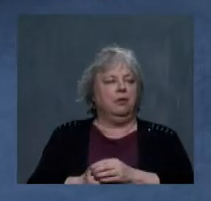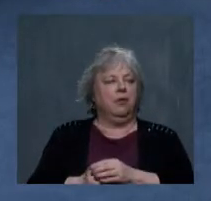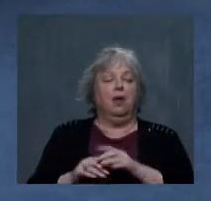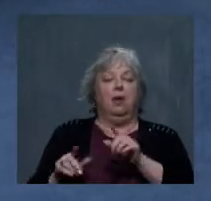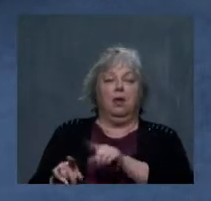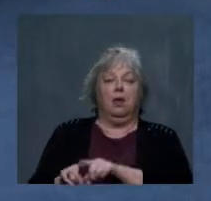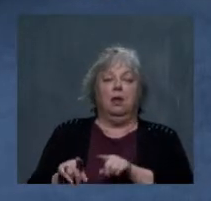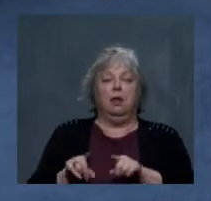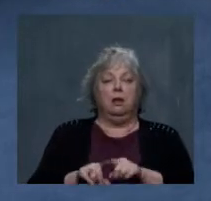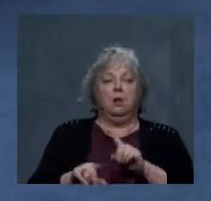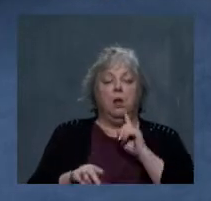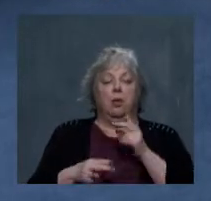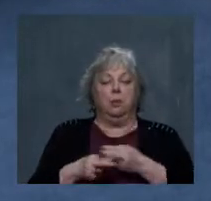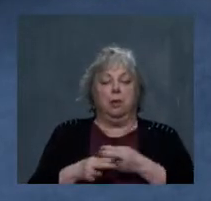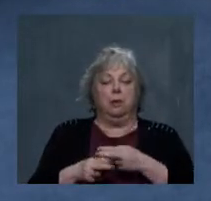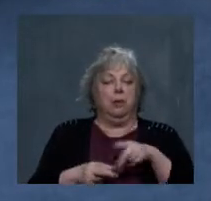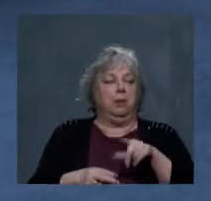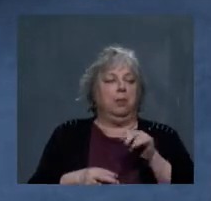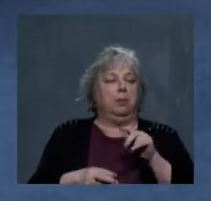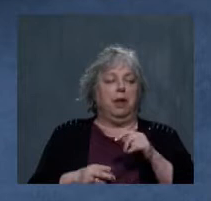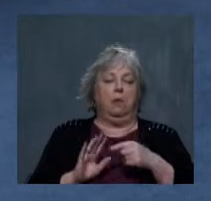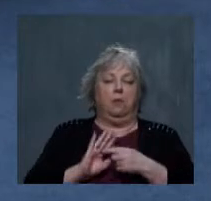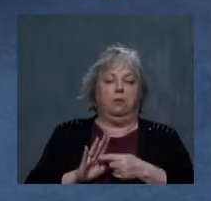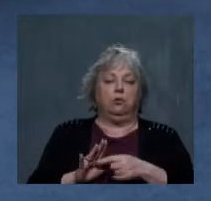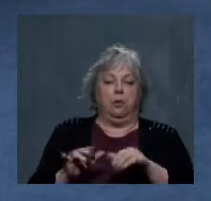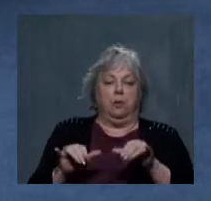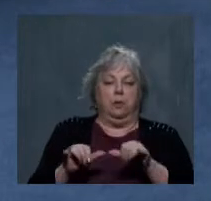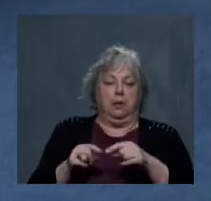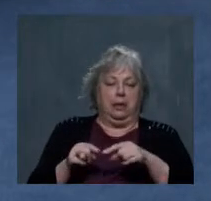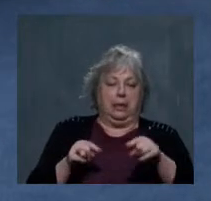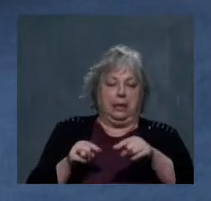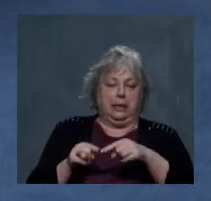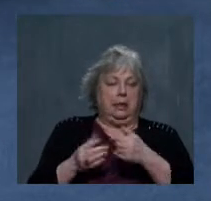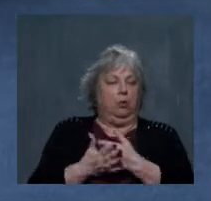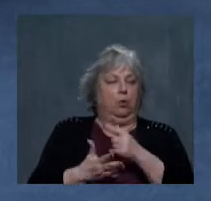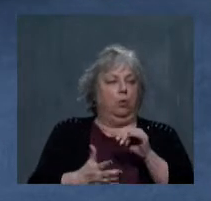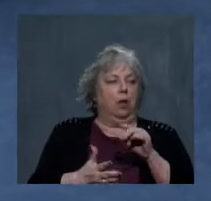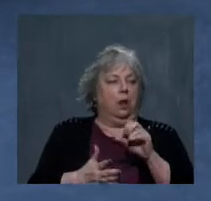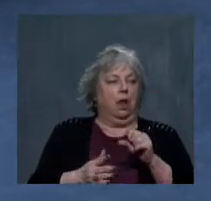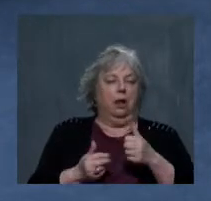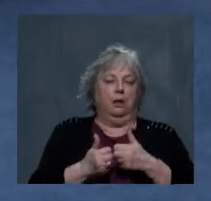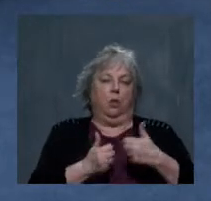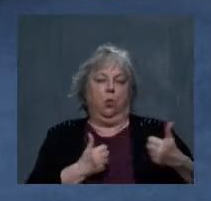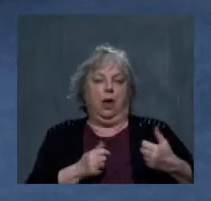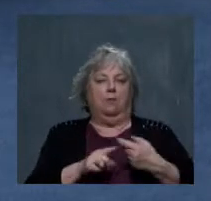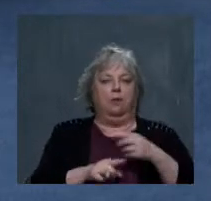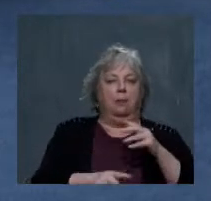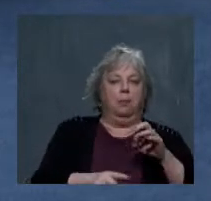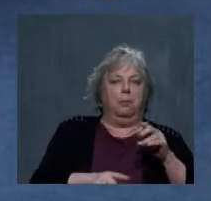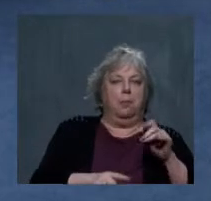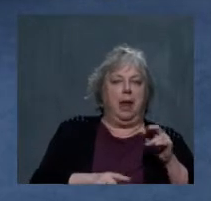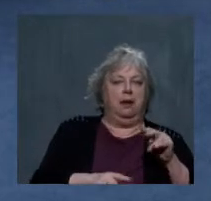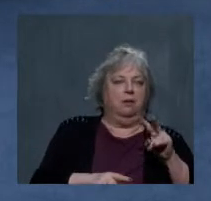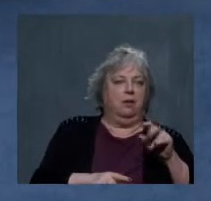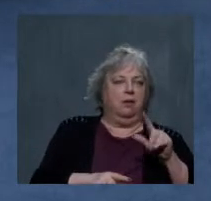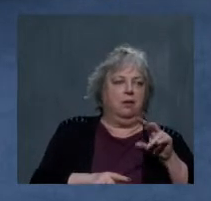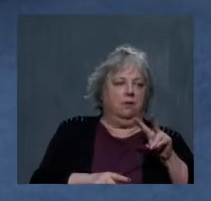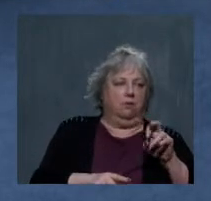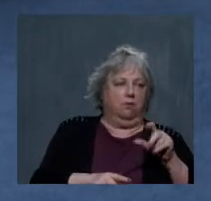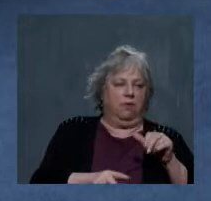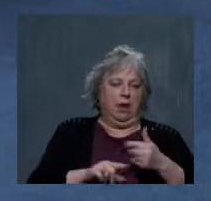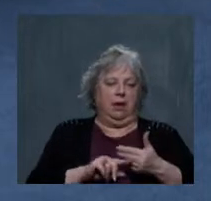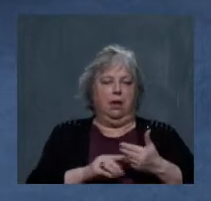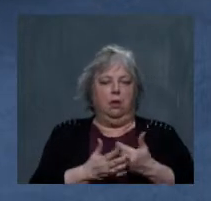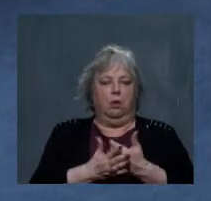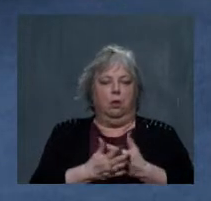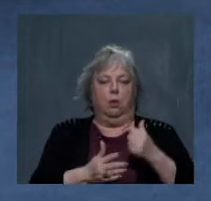We've also on the preliminary plat, we've shown the distance that the new lots will be away from Madison Valley. The rear lot lines on the new lots